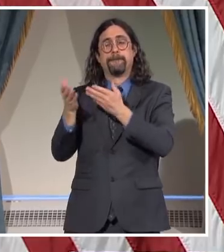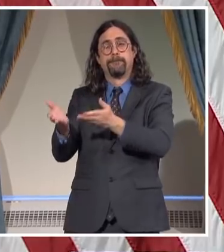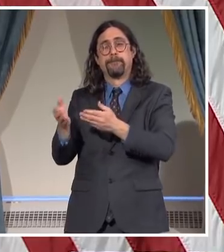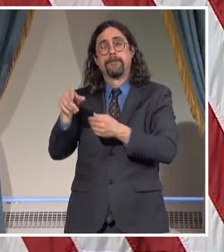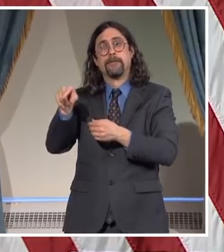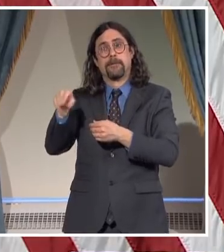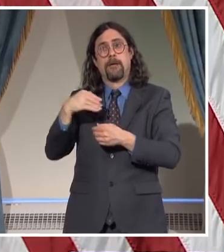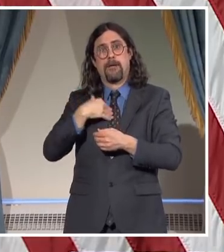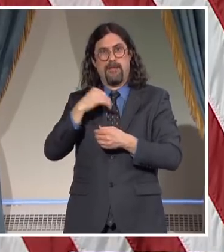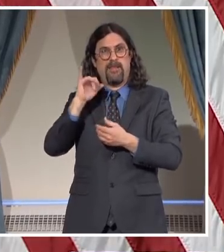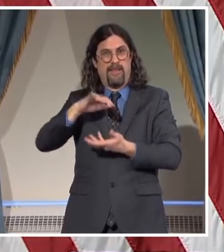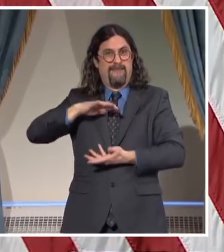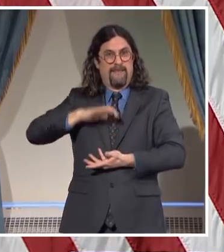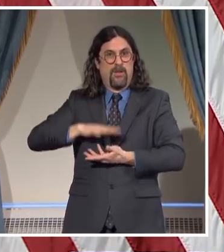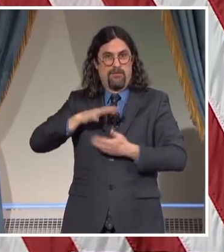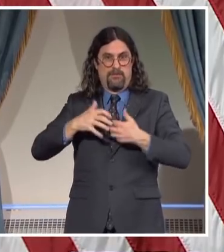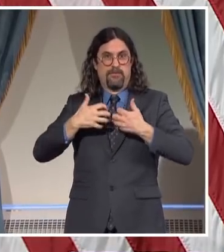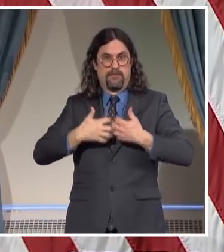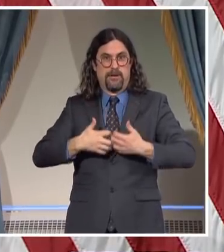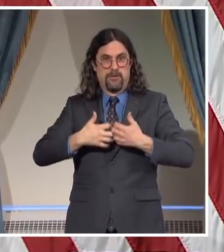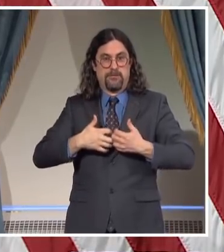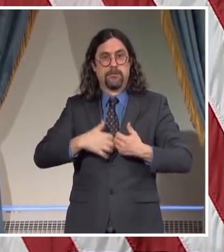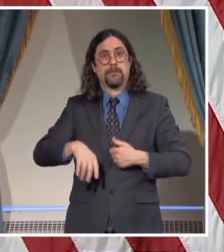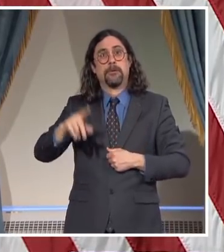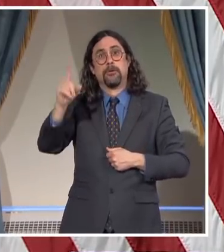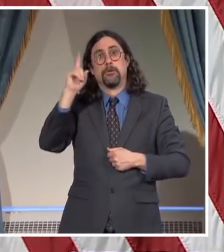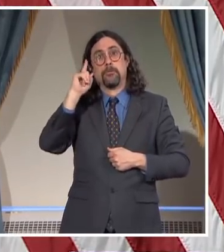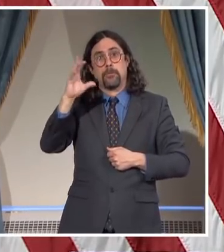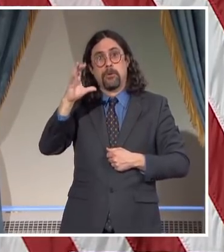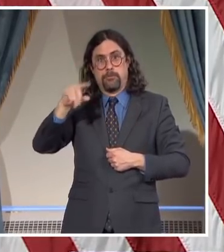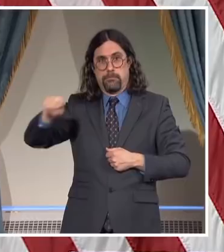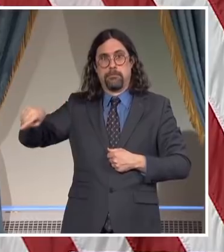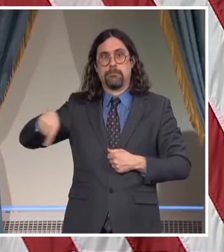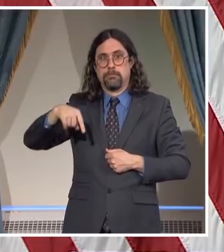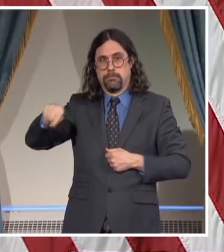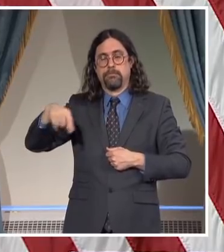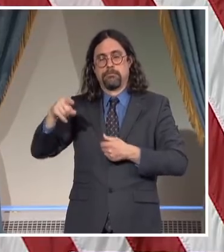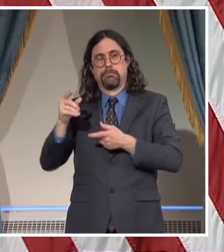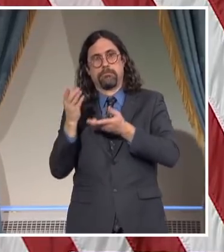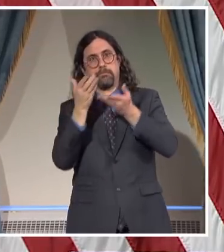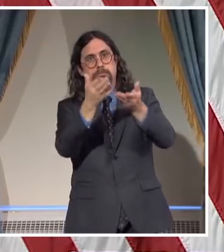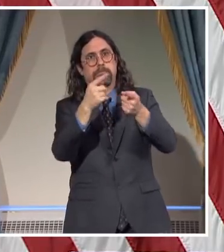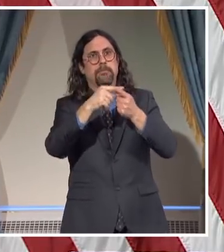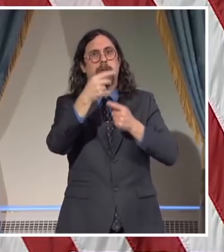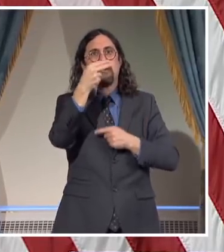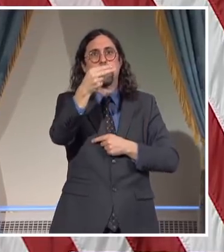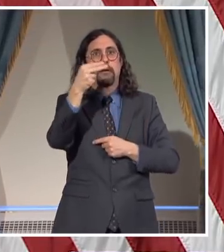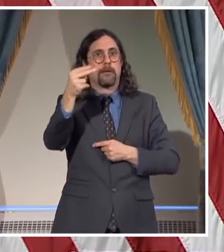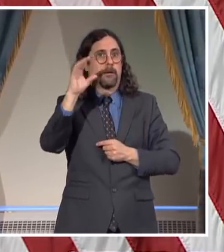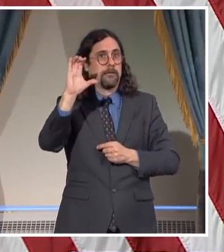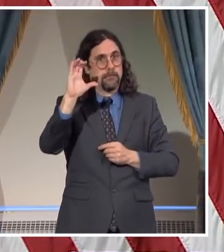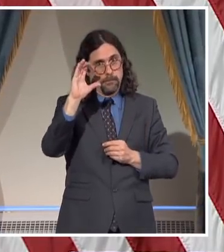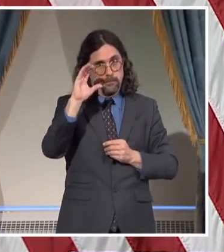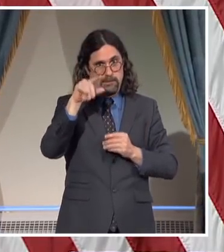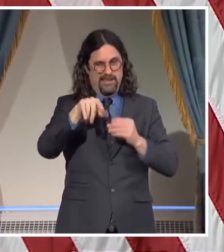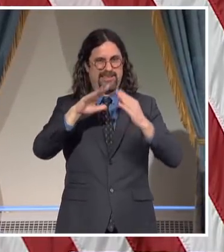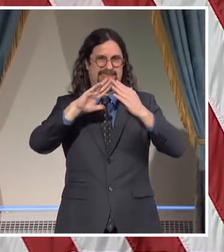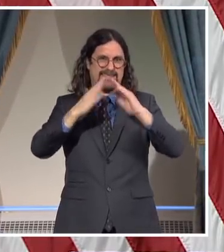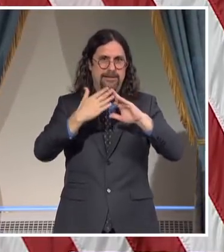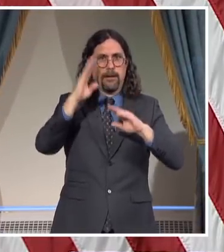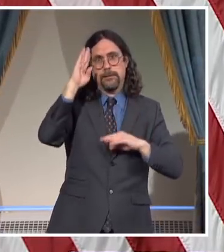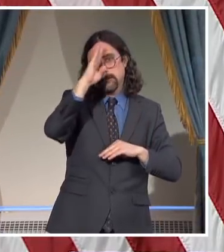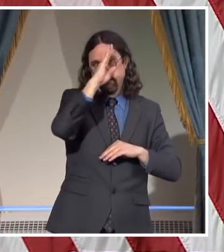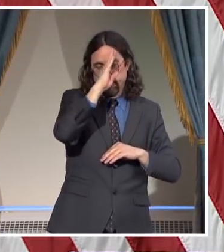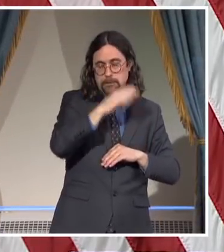the need was greatest. To your question about overall capacity, again, I'm going to be very, very